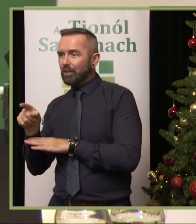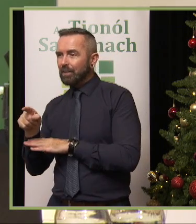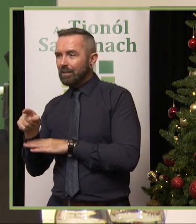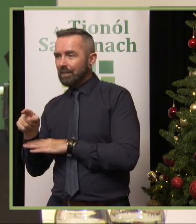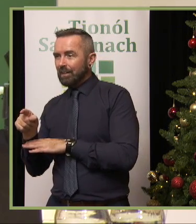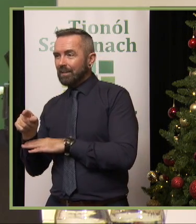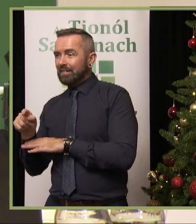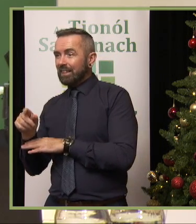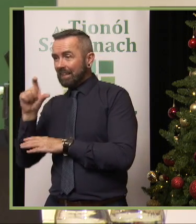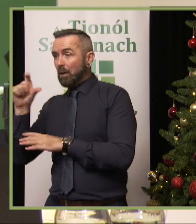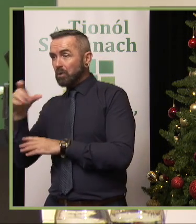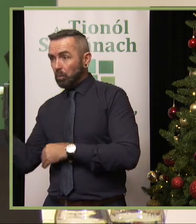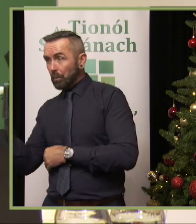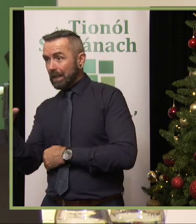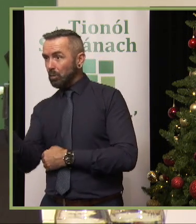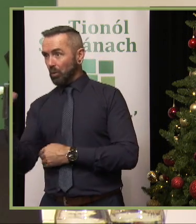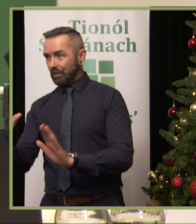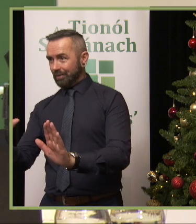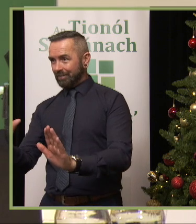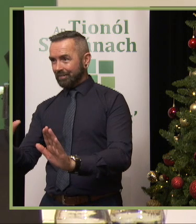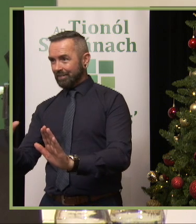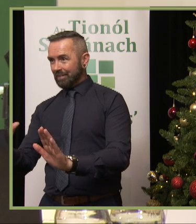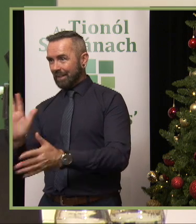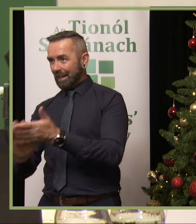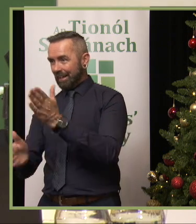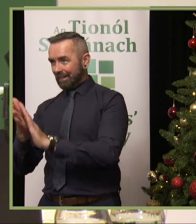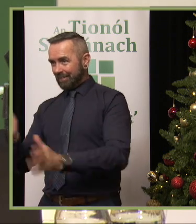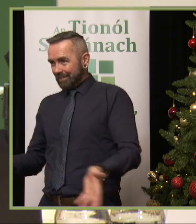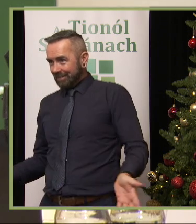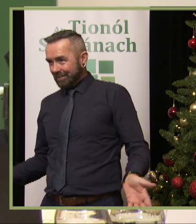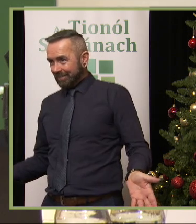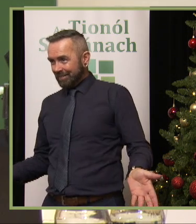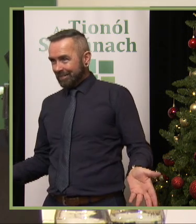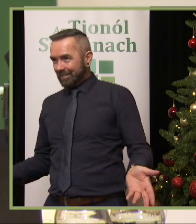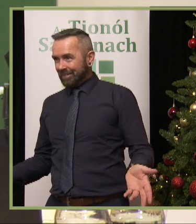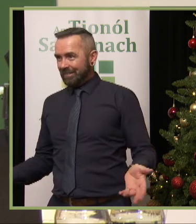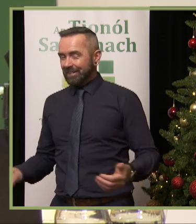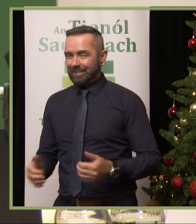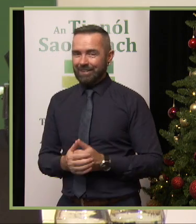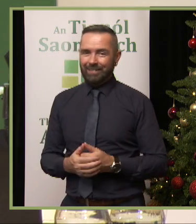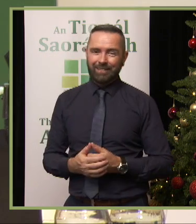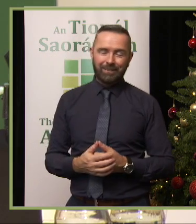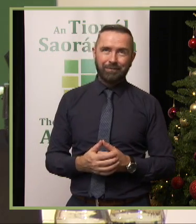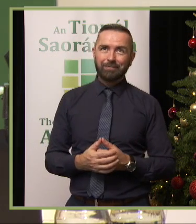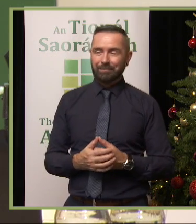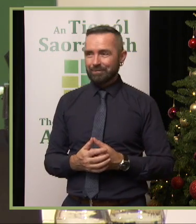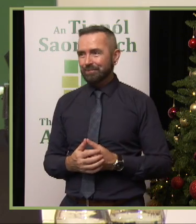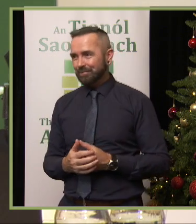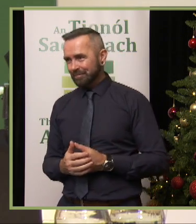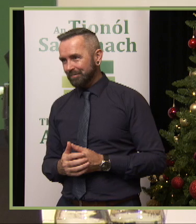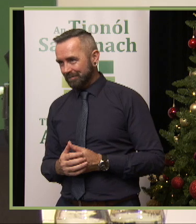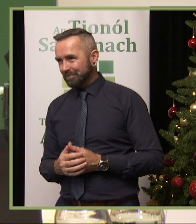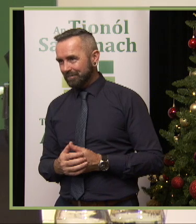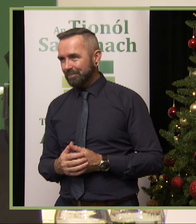At least 1 full-time dedicated biodiversity officer. total number of which should be determined